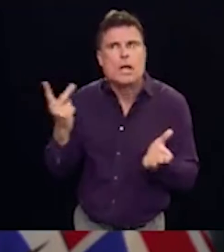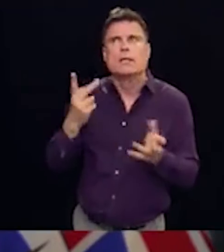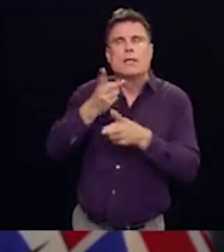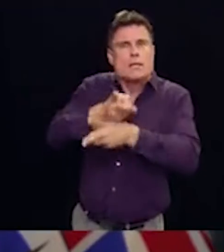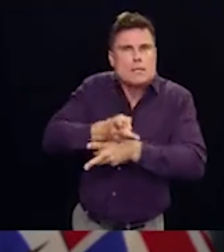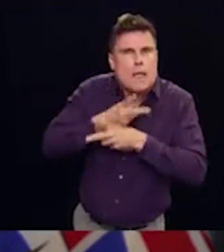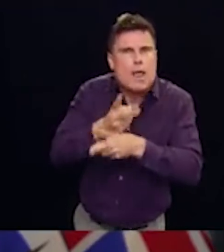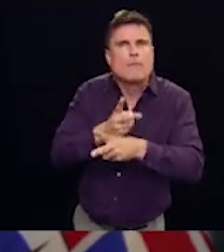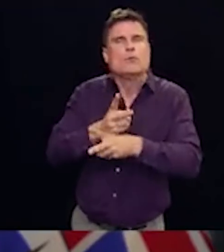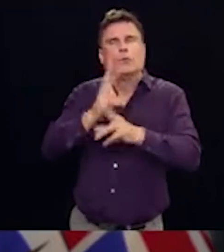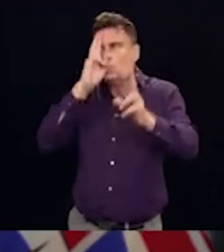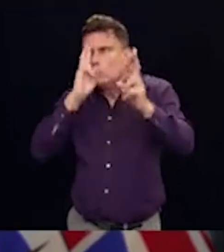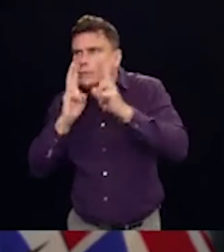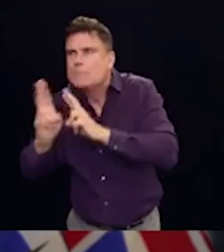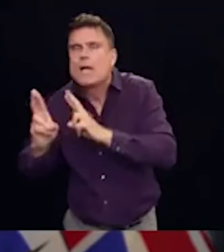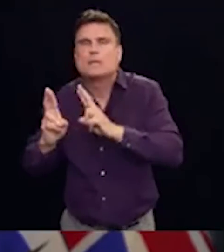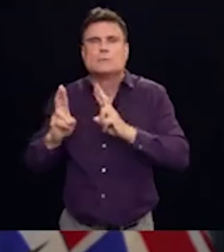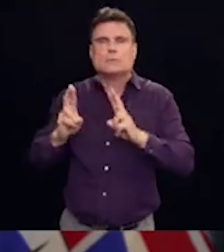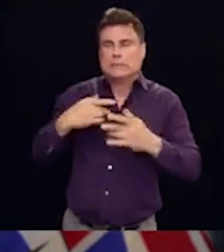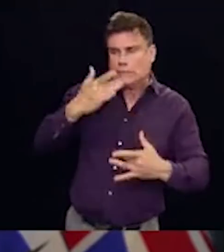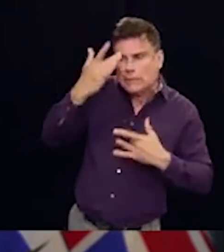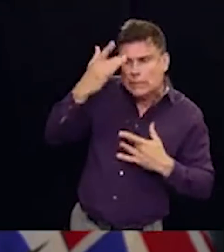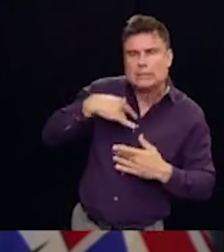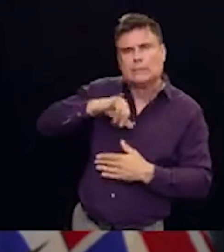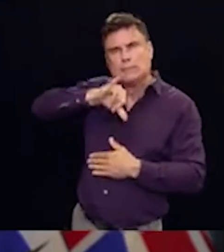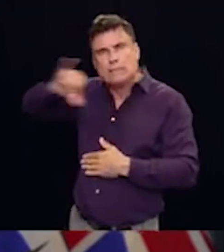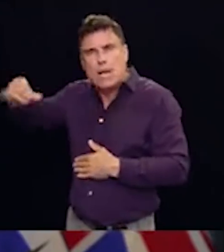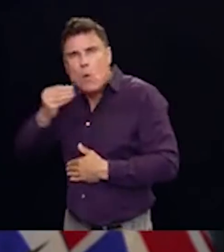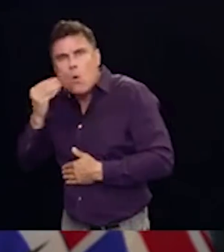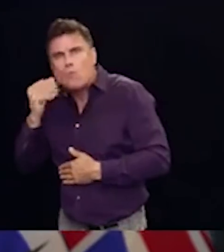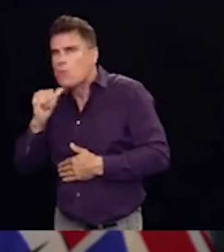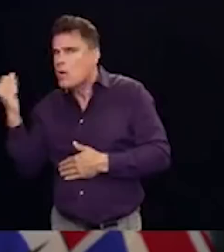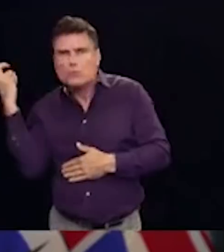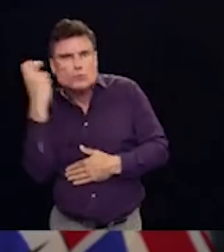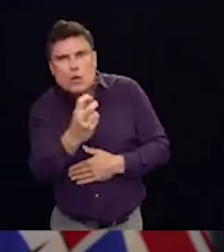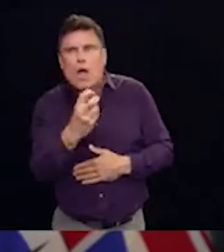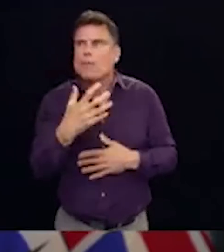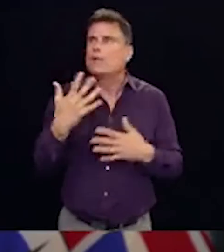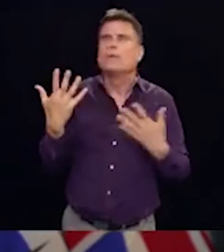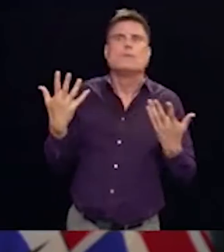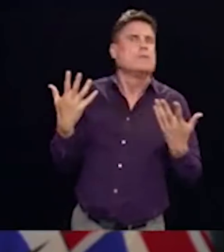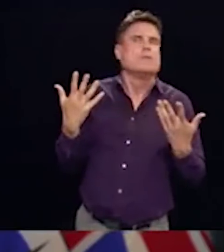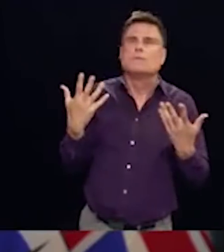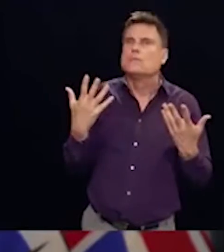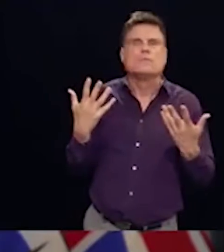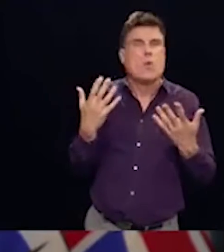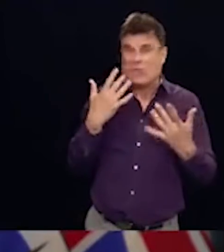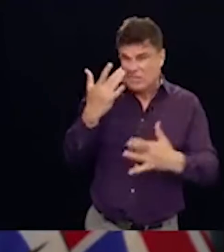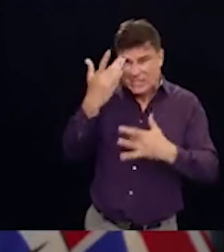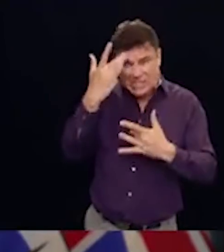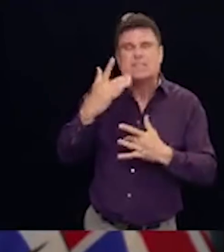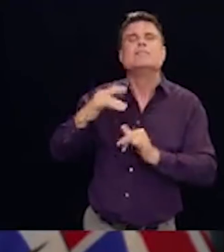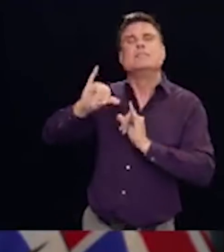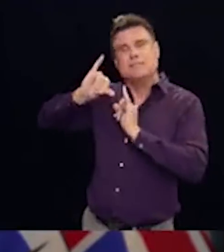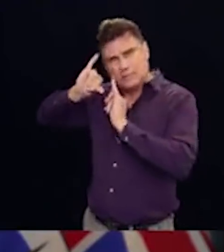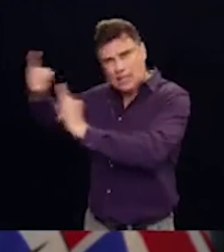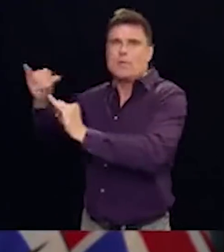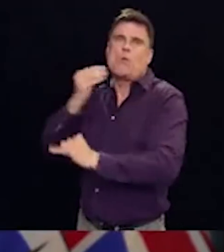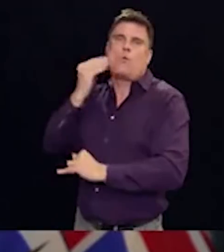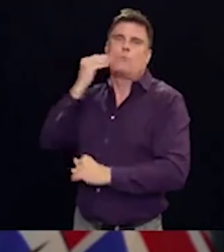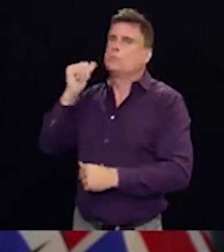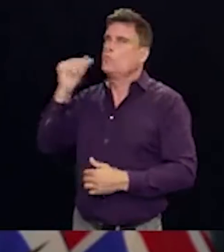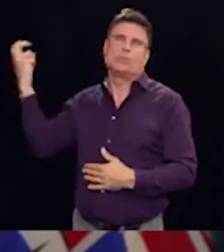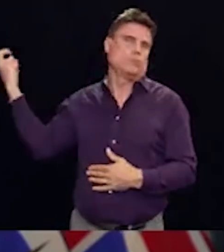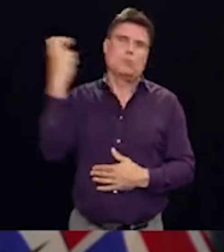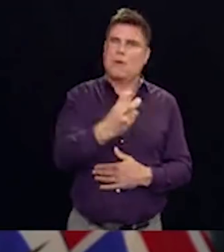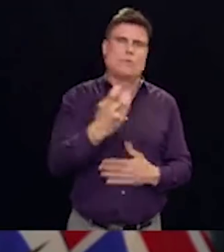to travel with any symptoms of COVID-19. So as Phase 3 allows for more types of activities,